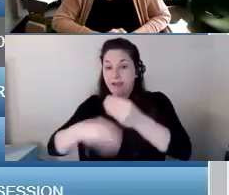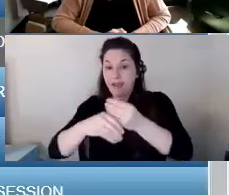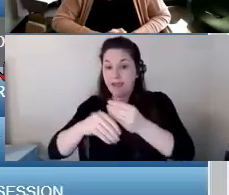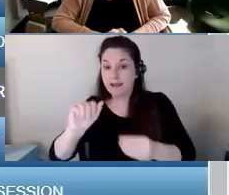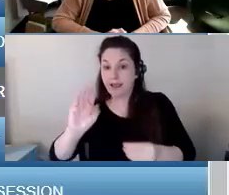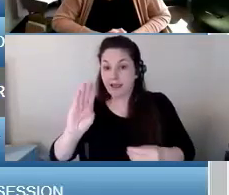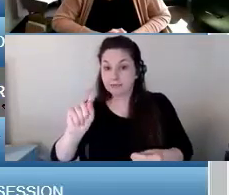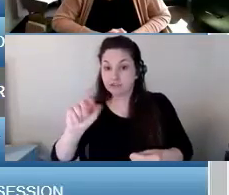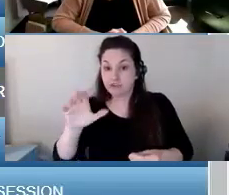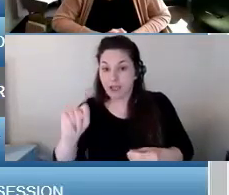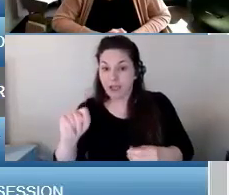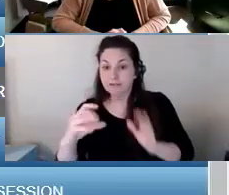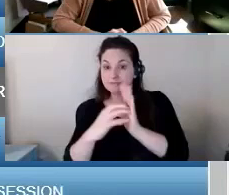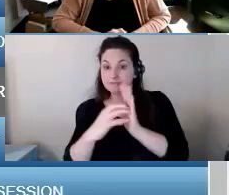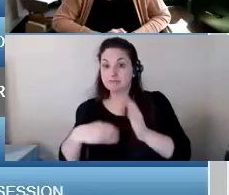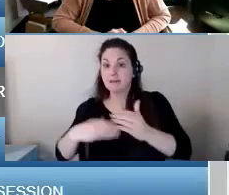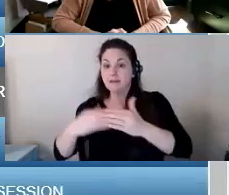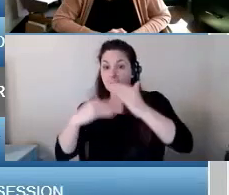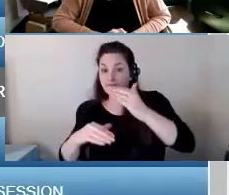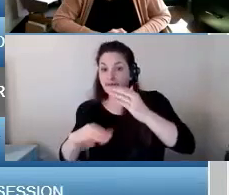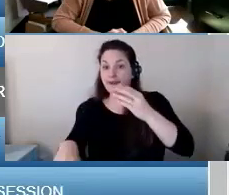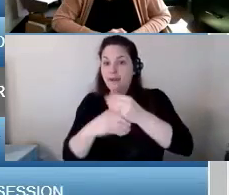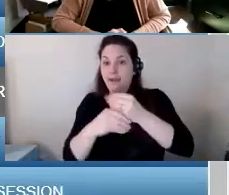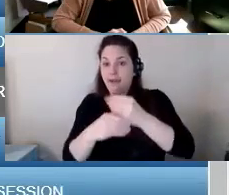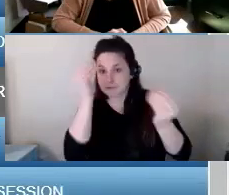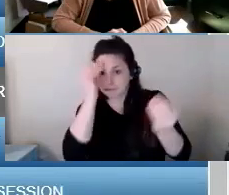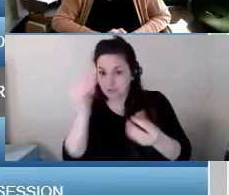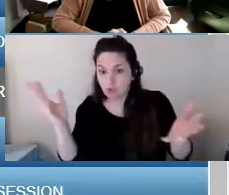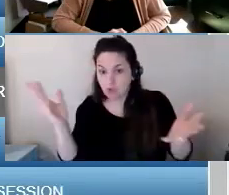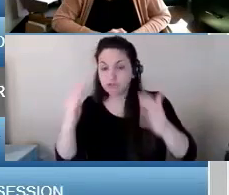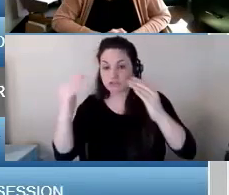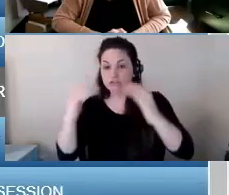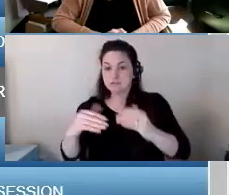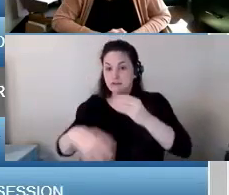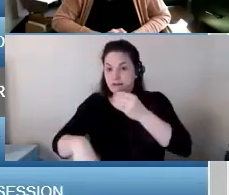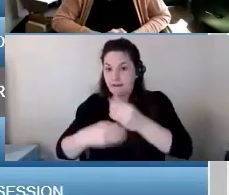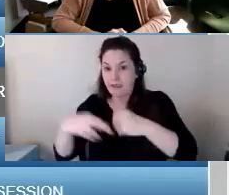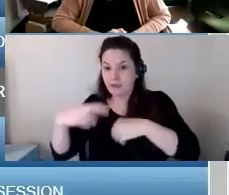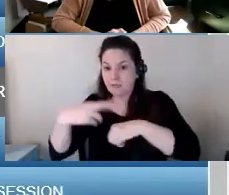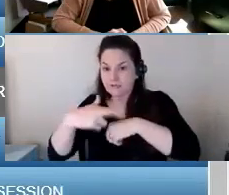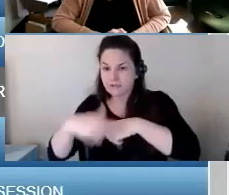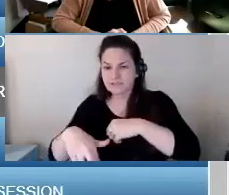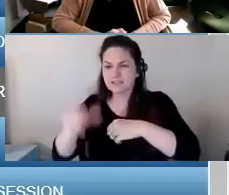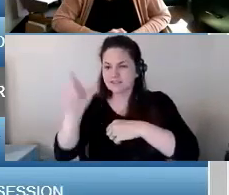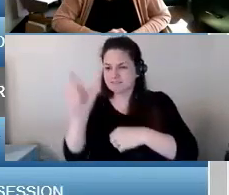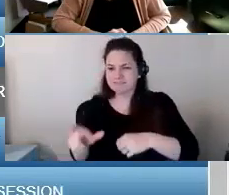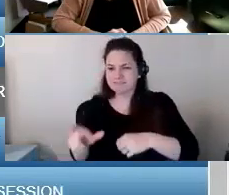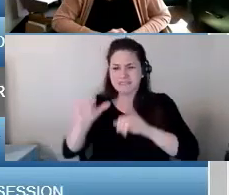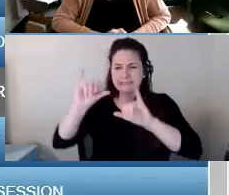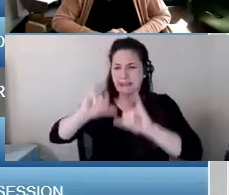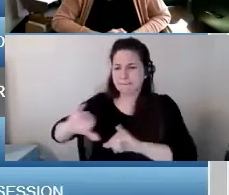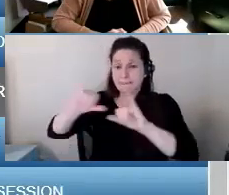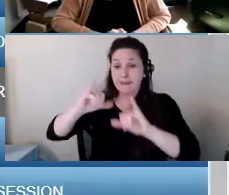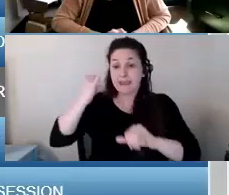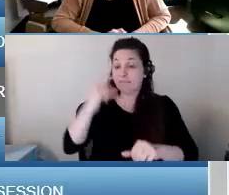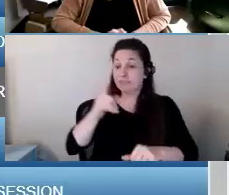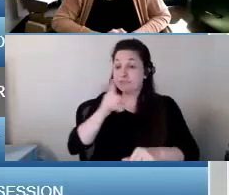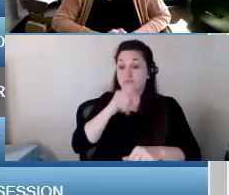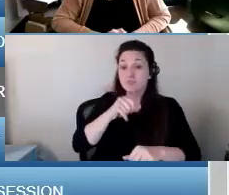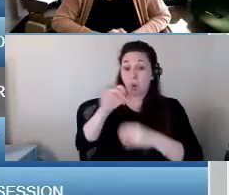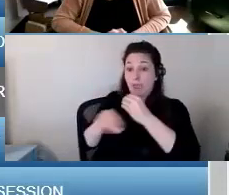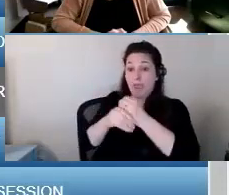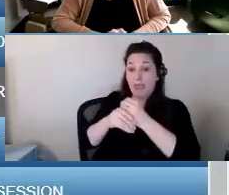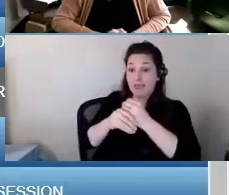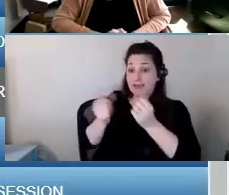add disclosures, add references, these all work the same way. If you don't add anything to these sections, you